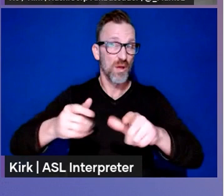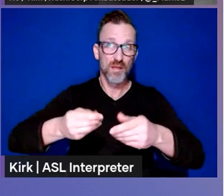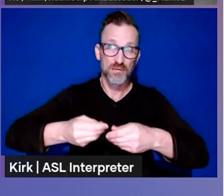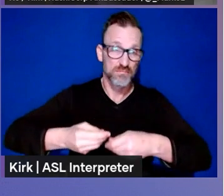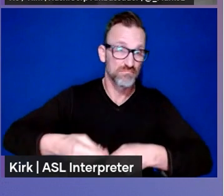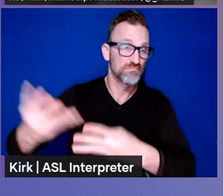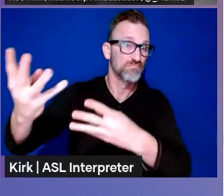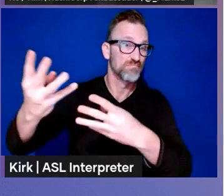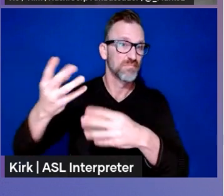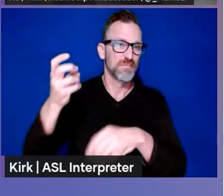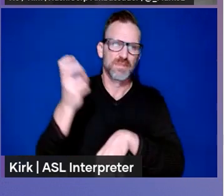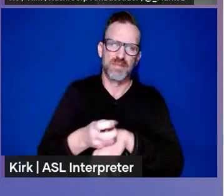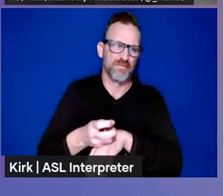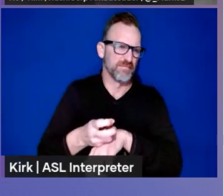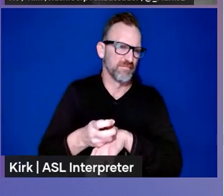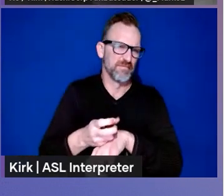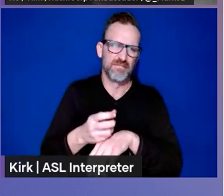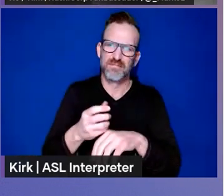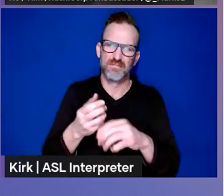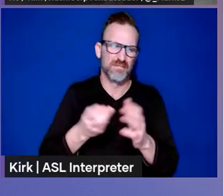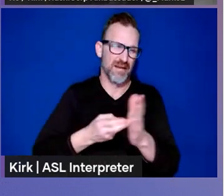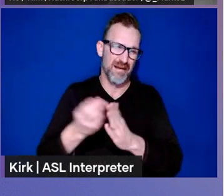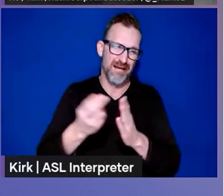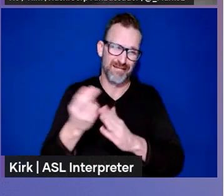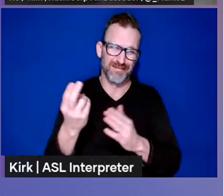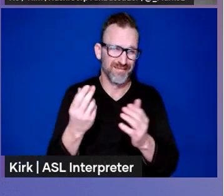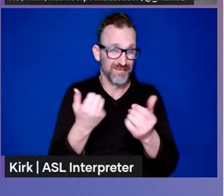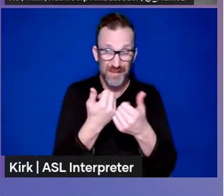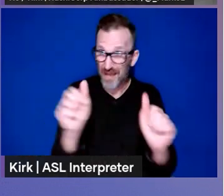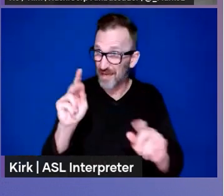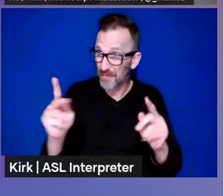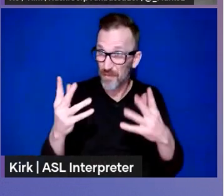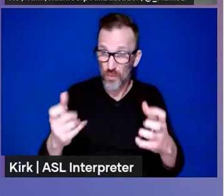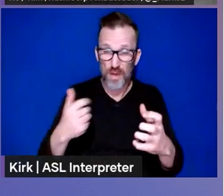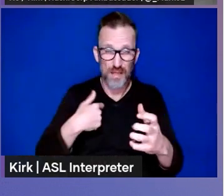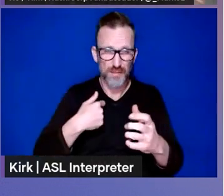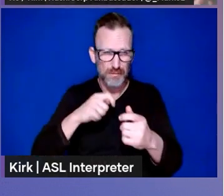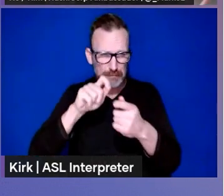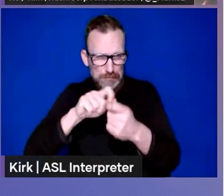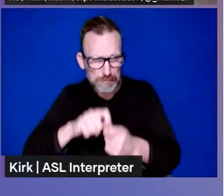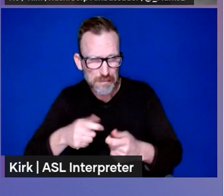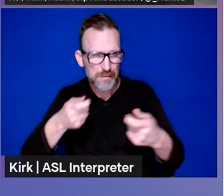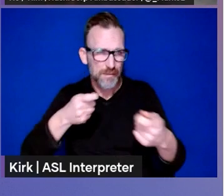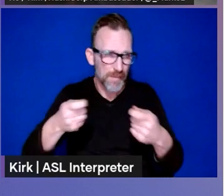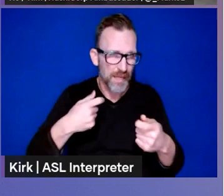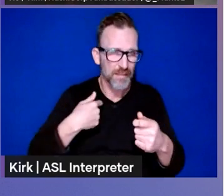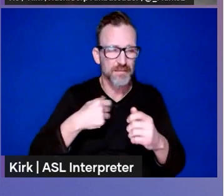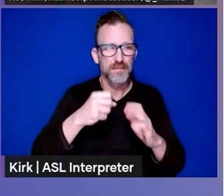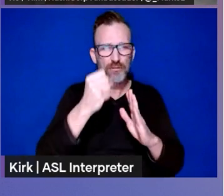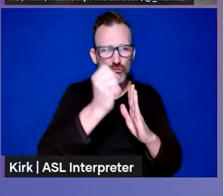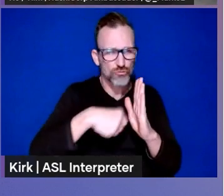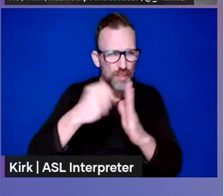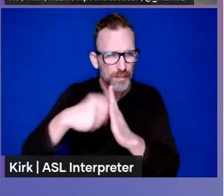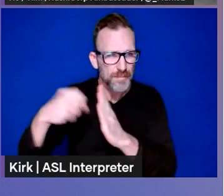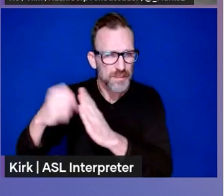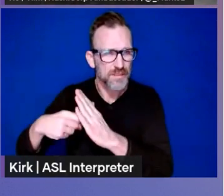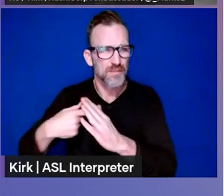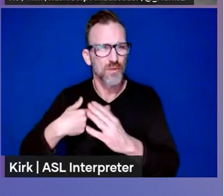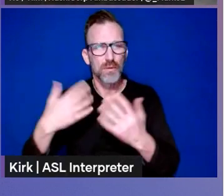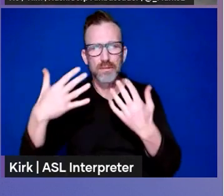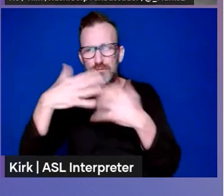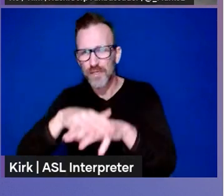be honest, nobody really wants to deal with all the nitty-gritty details, managing all different scripts or configuration files, millions of